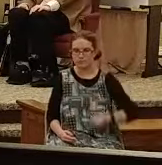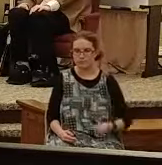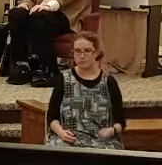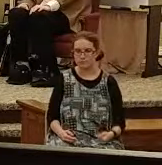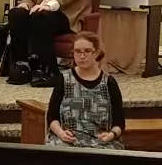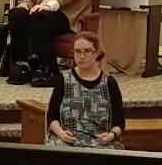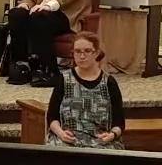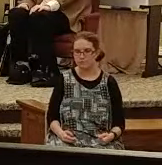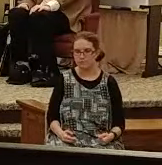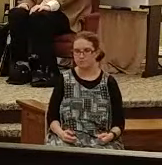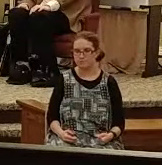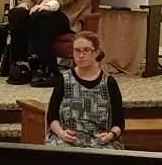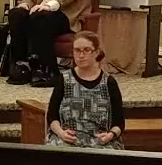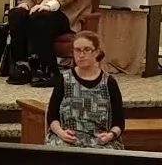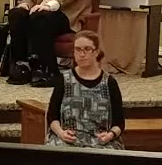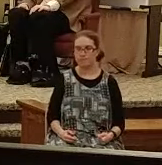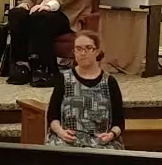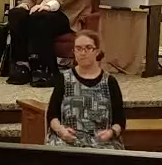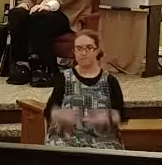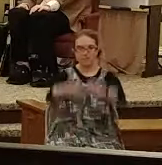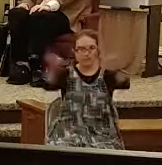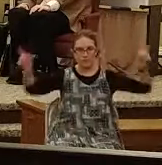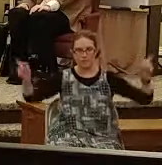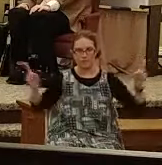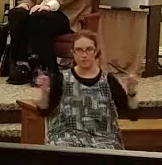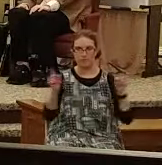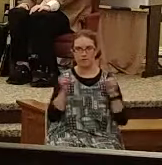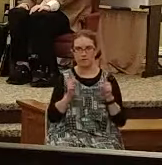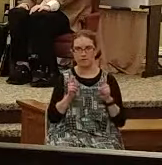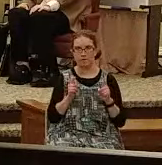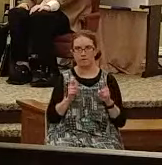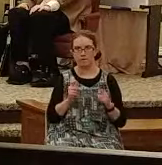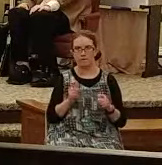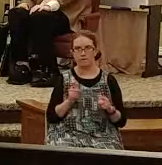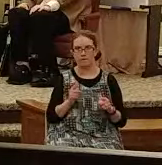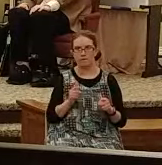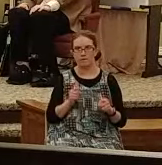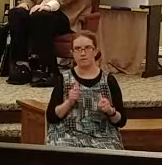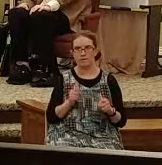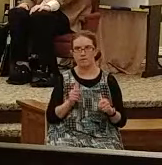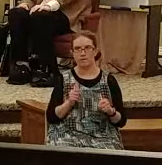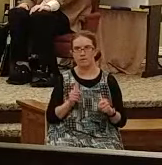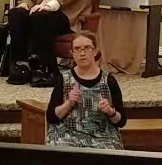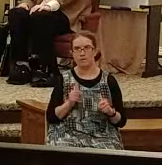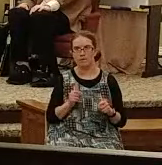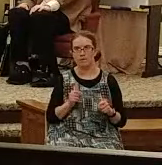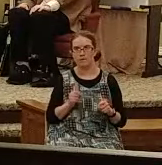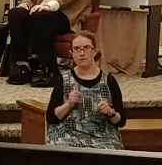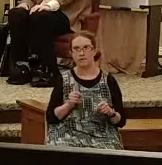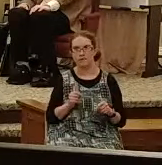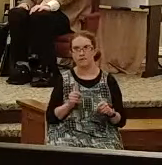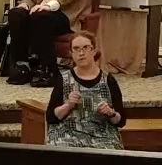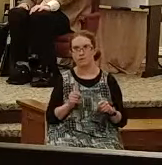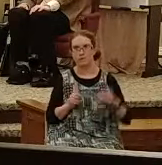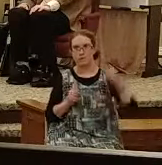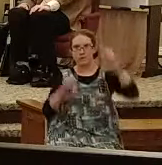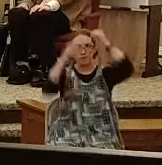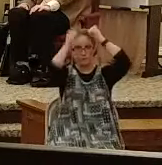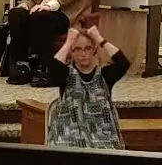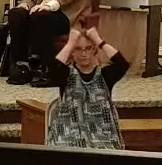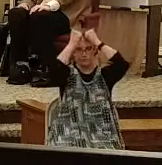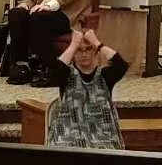impenetrable fortress around themselves. And so, and the ones in the front had theirs locked together, and the ones behind them would put them over their head.